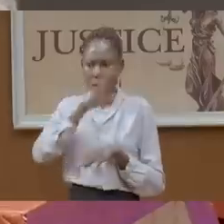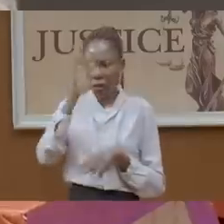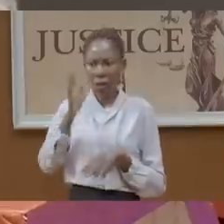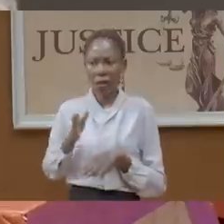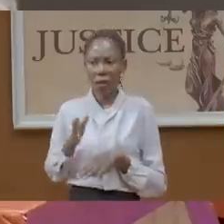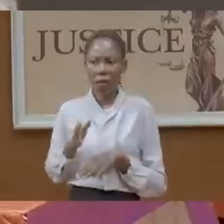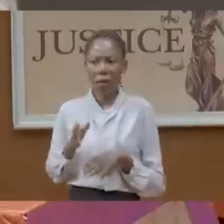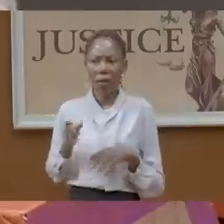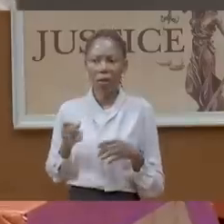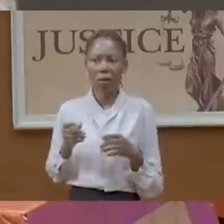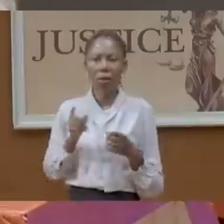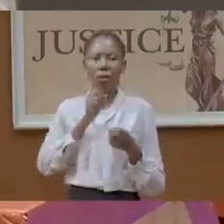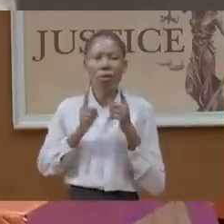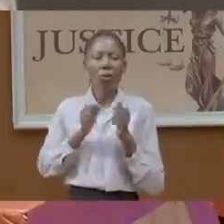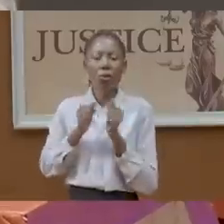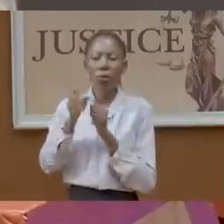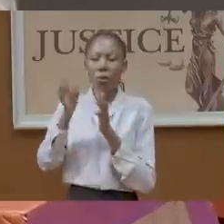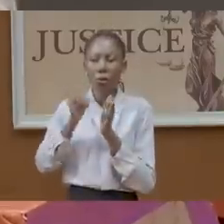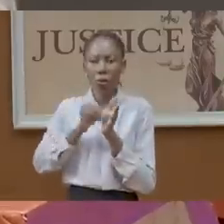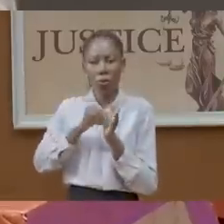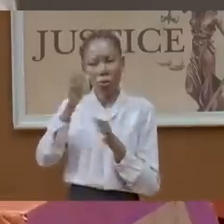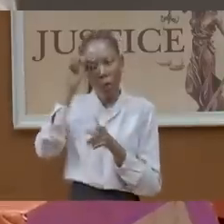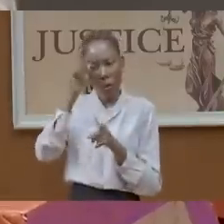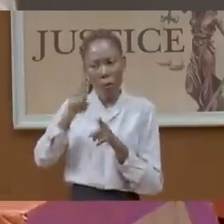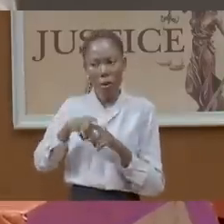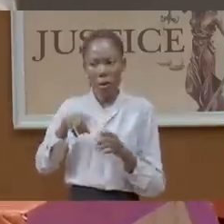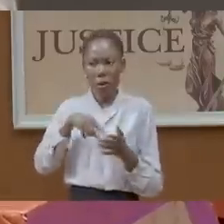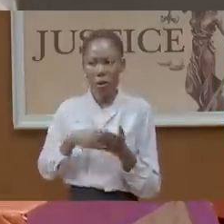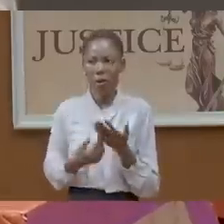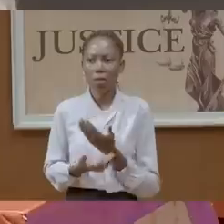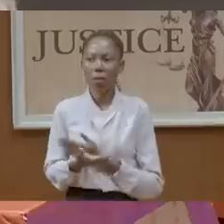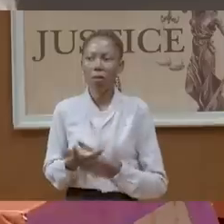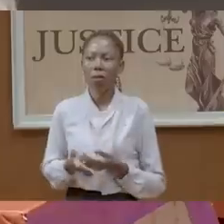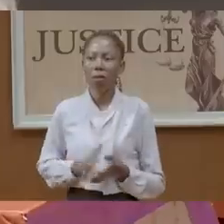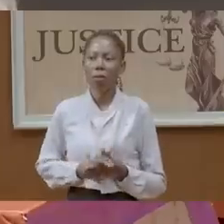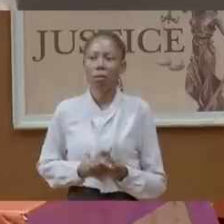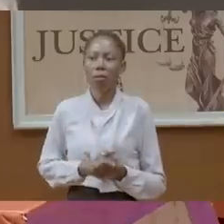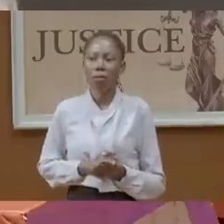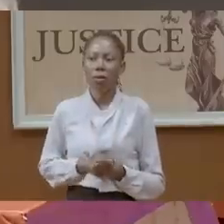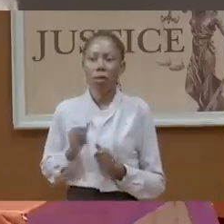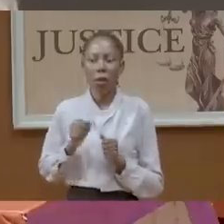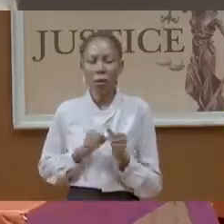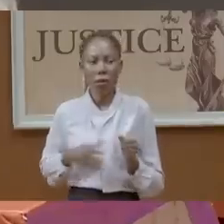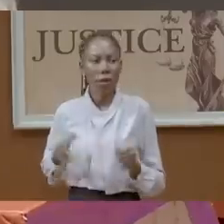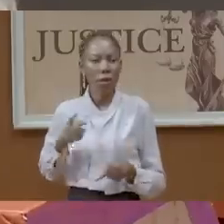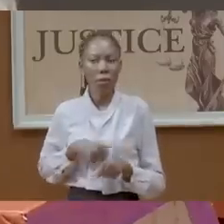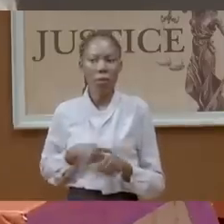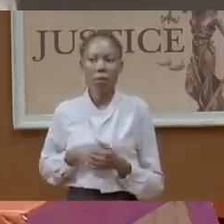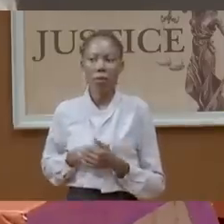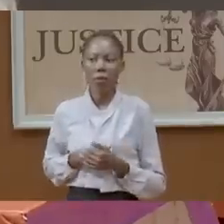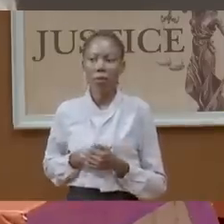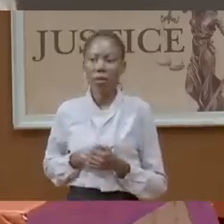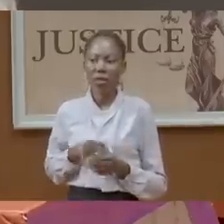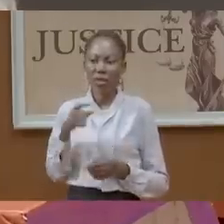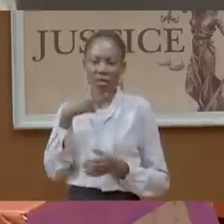I never spoke with this, my brother. I just spoke with him this morning. My daughter was there at the hotel where they lodged us. So